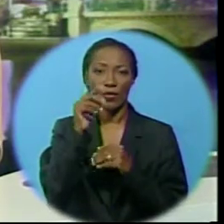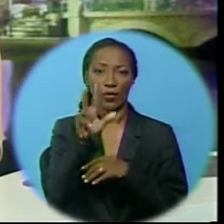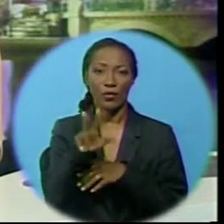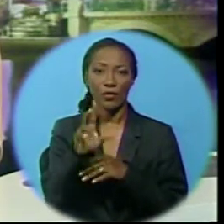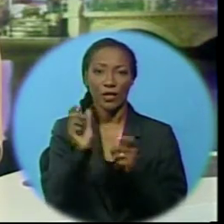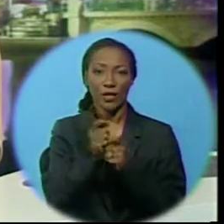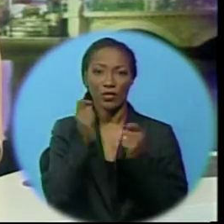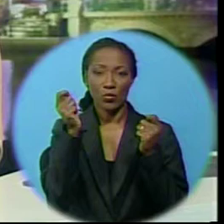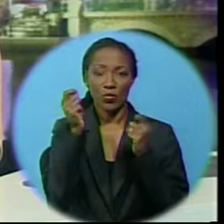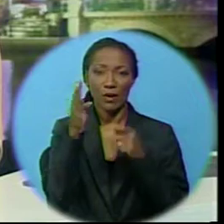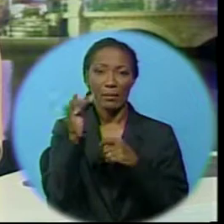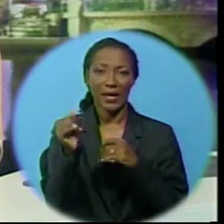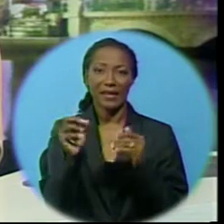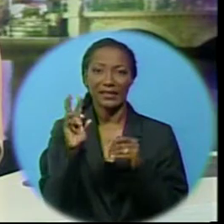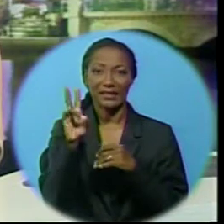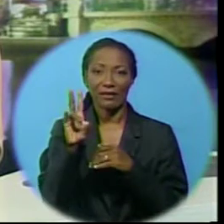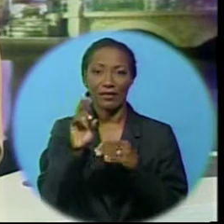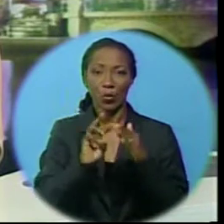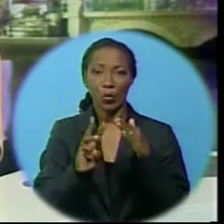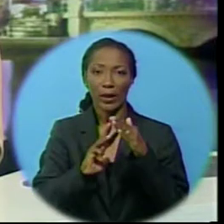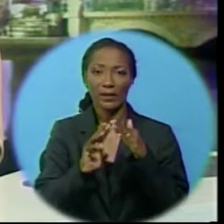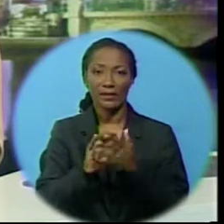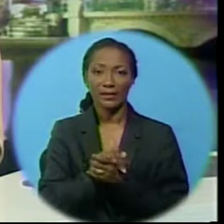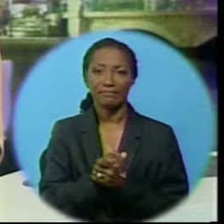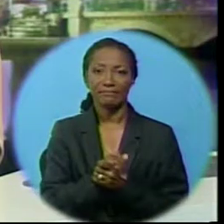win by 7 wickets. Here are those highlights.